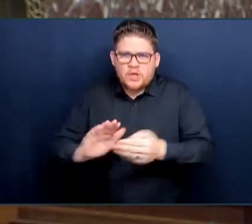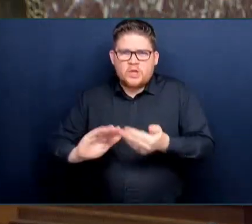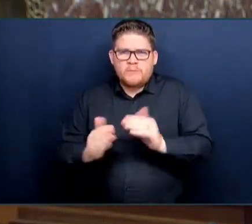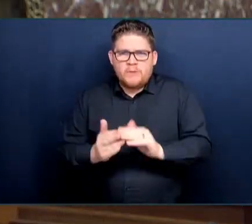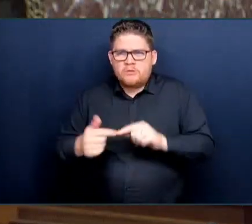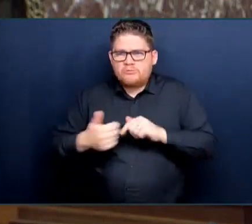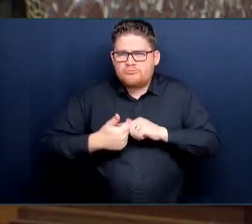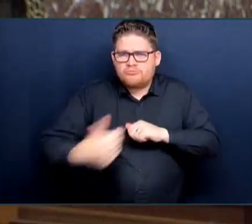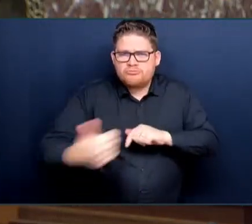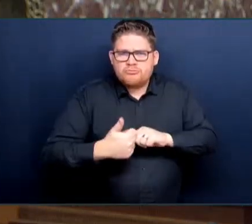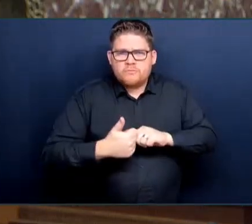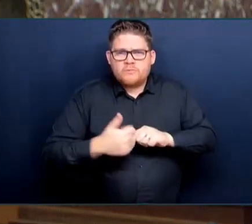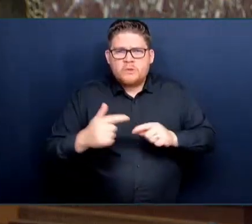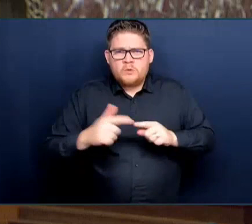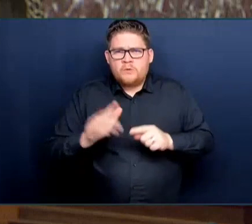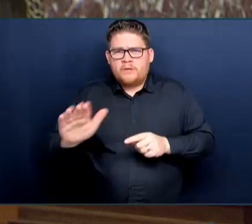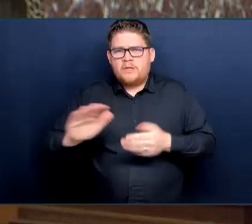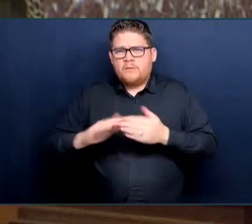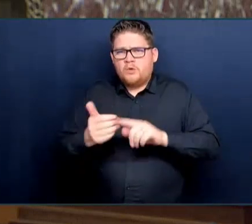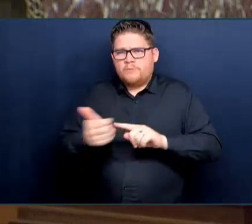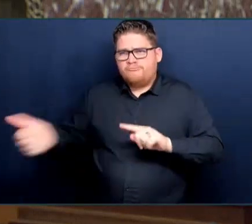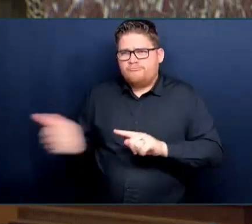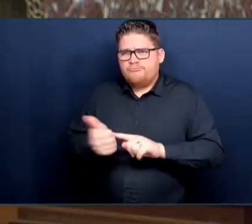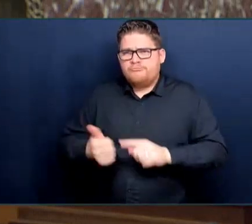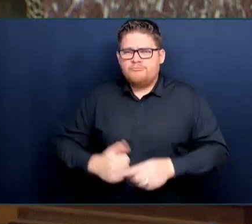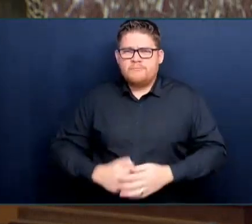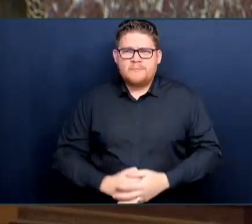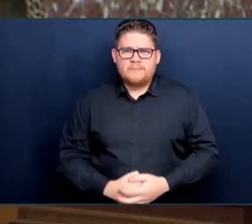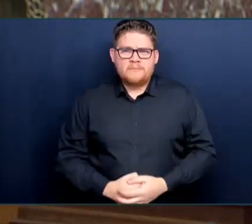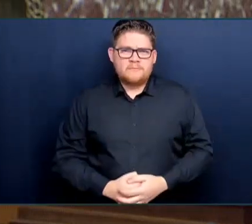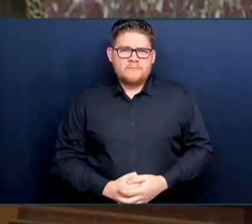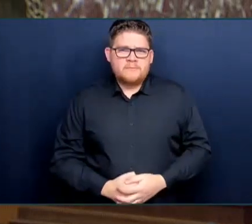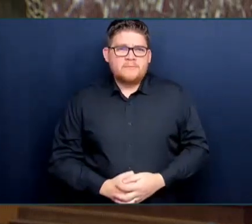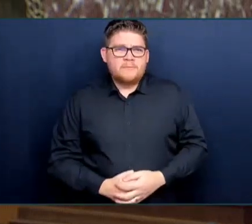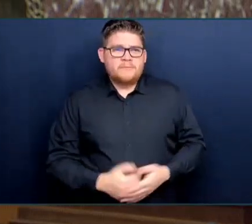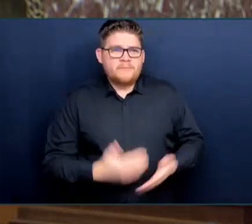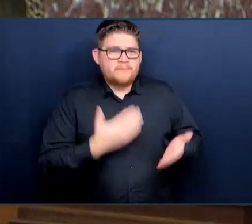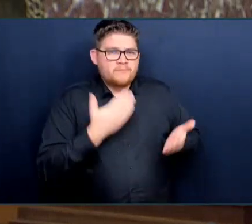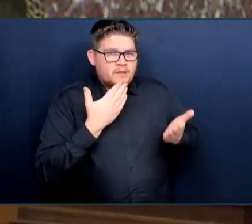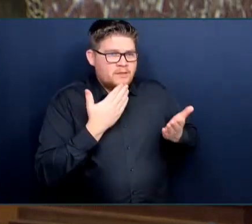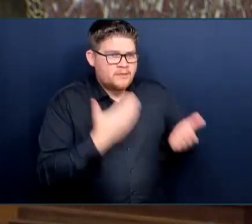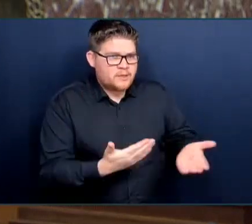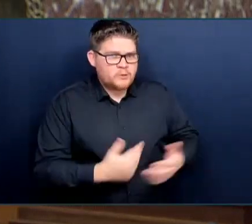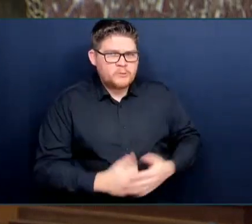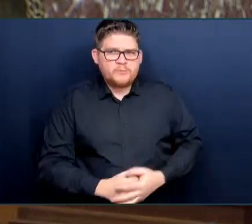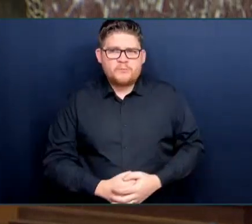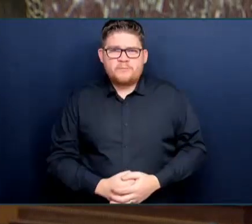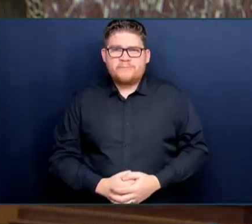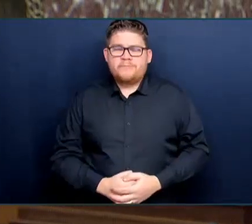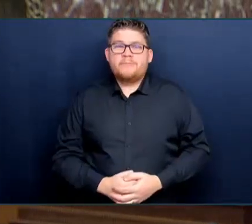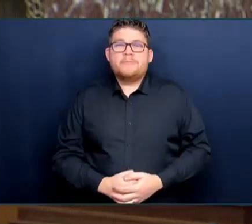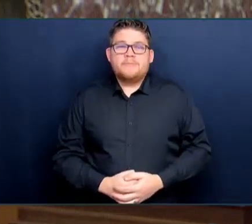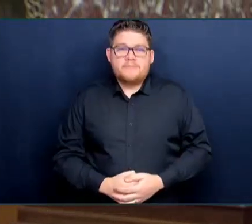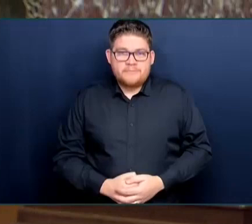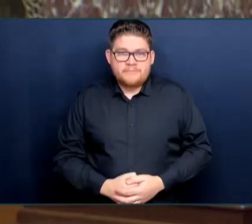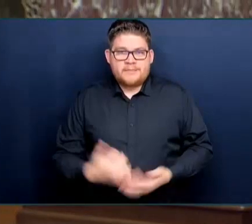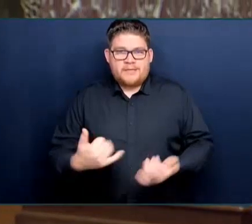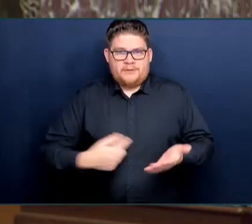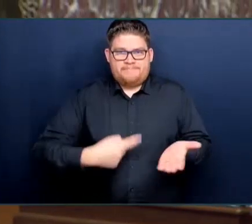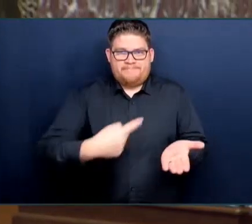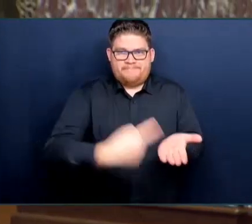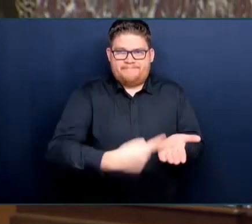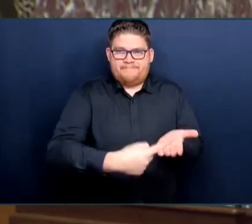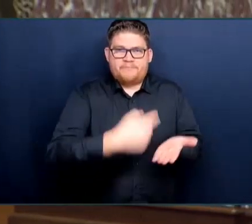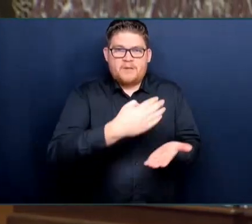Thank you very much, Mr. Speaker, and thank you to the member for the question, because it gives me an opportunity to talk about Budget 2023 and the record levels of investment for public transit